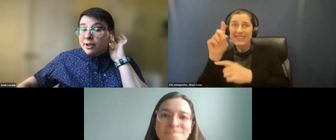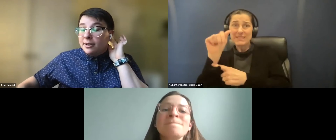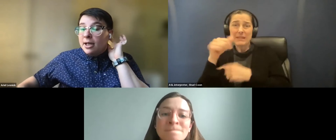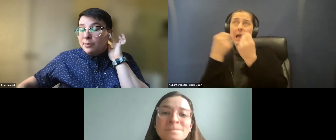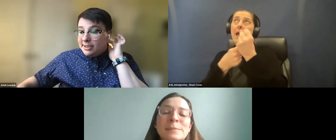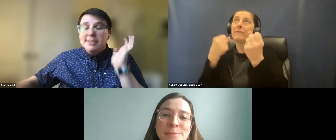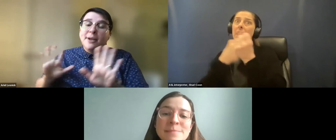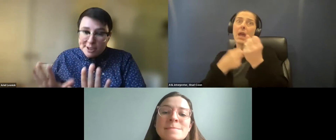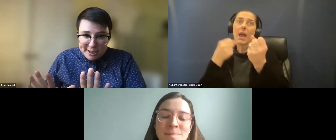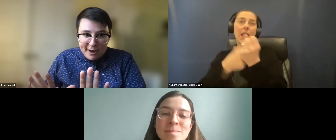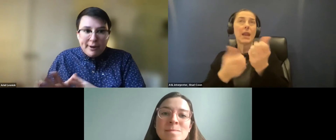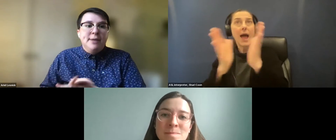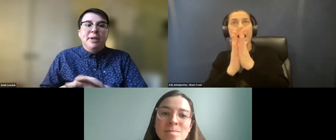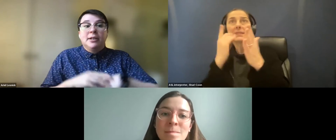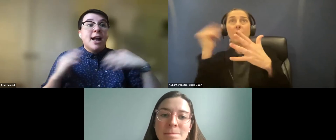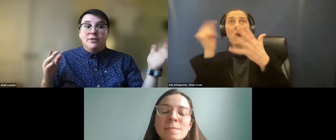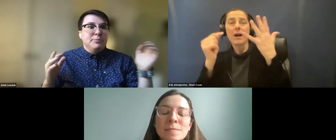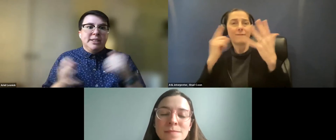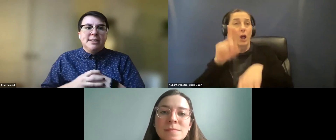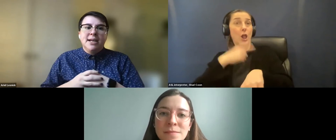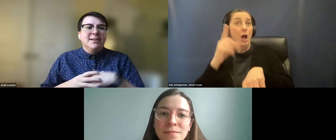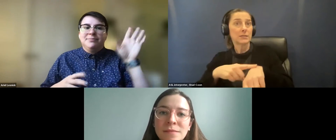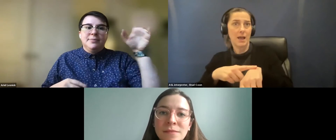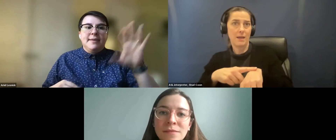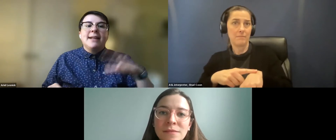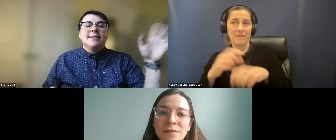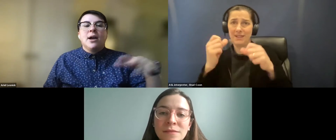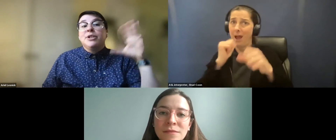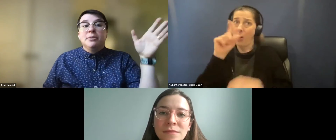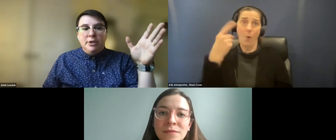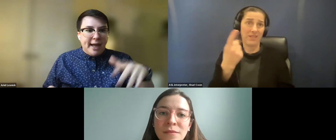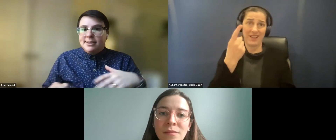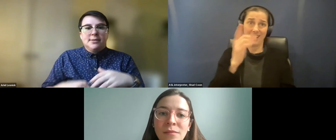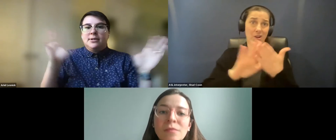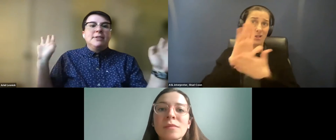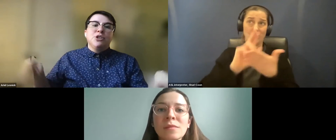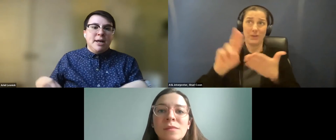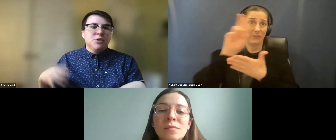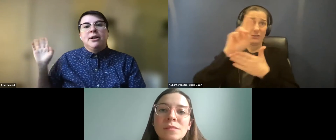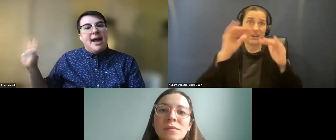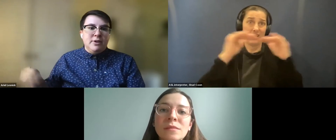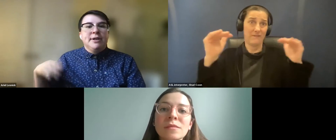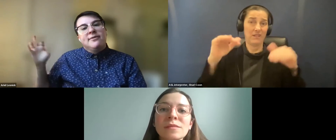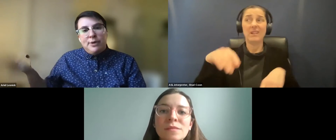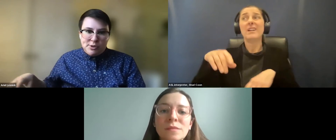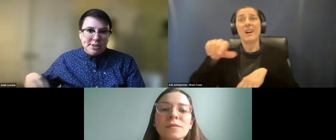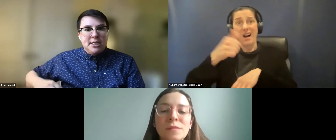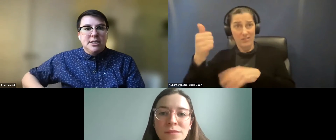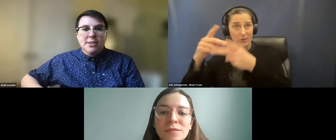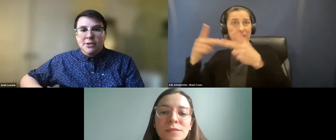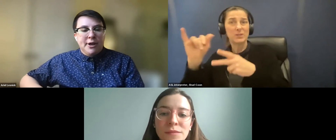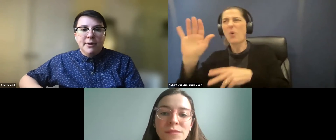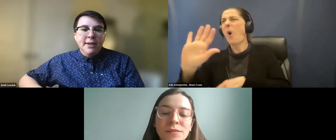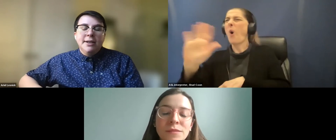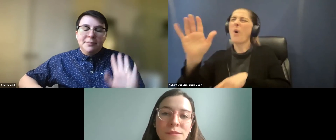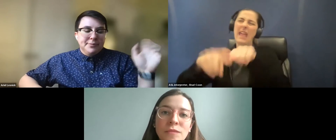lot of different places, not just in higher ed, but in a lot of different places, that's not reasonable. That's too much. We don't have it. We don't have the